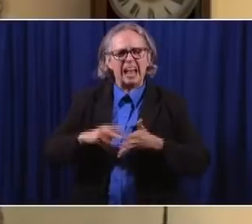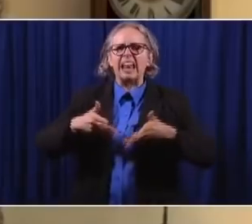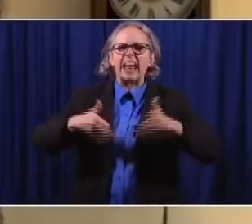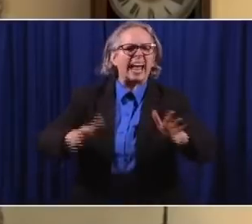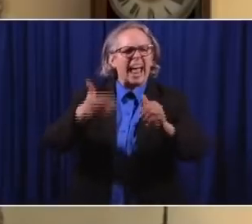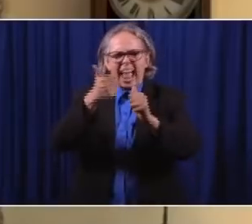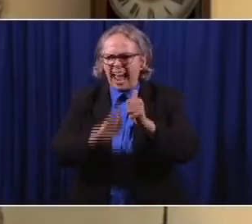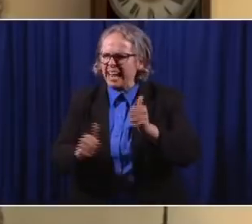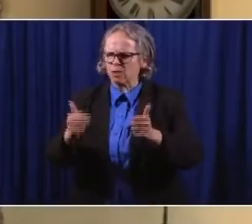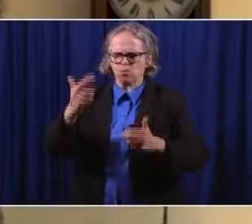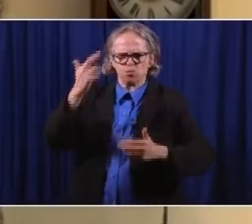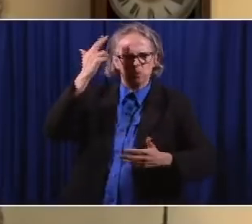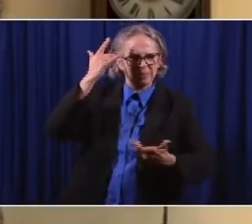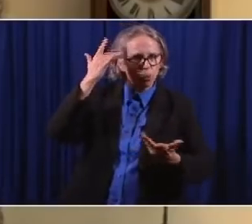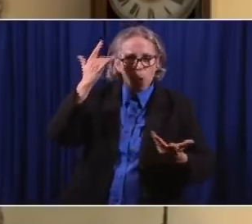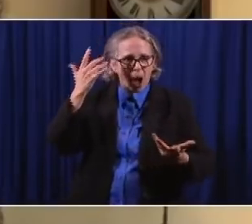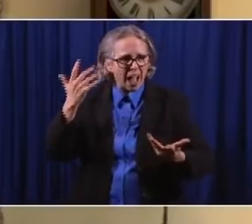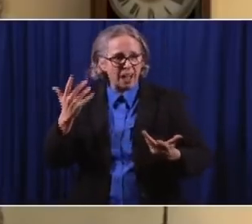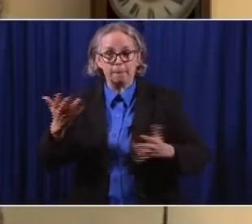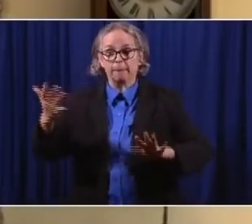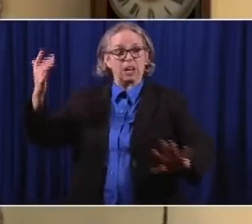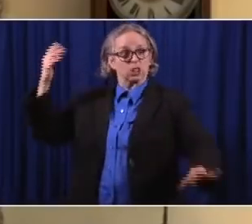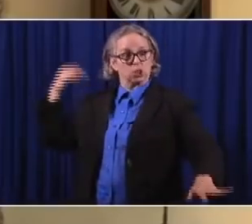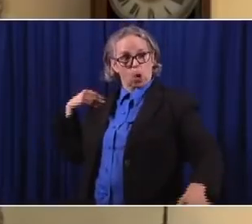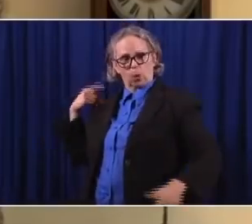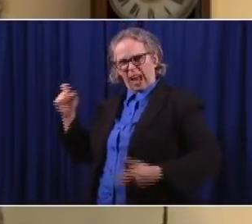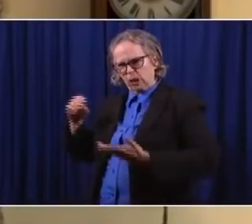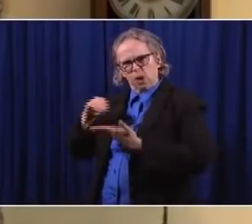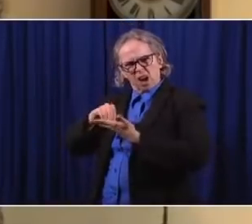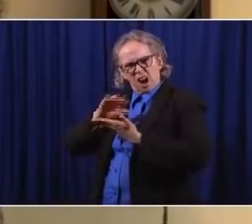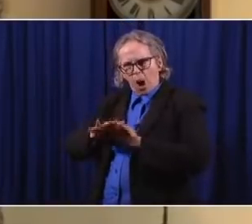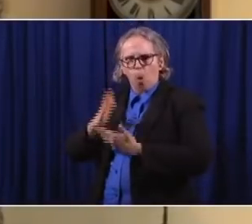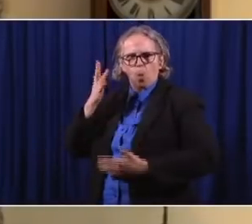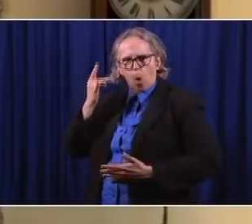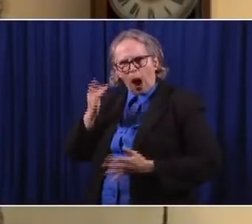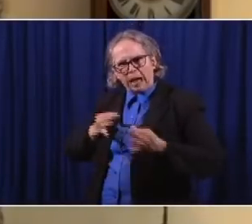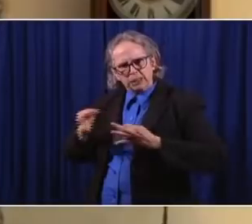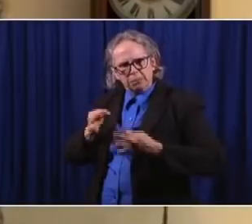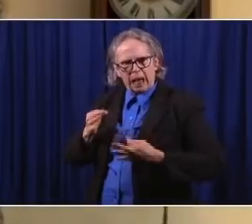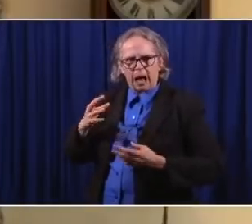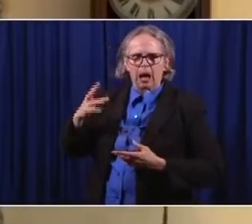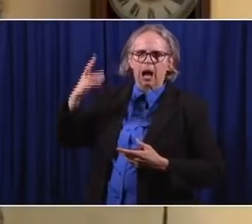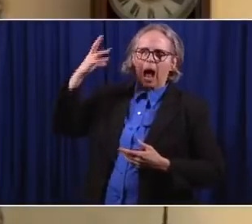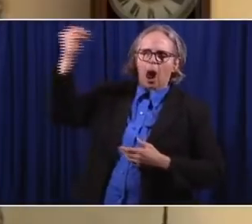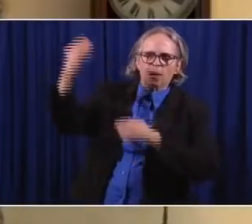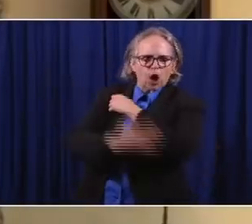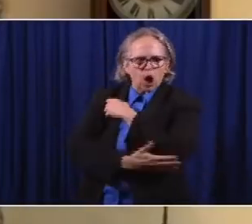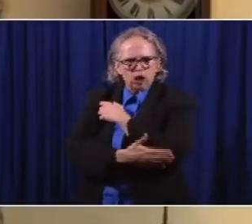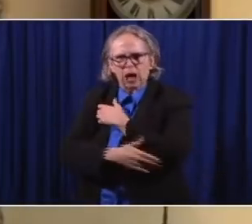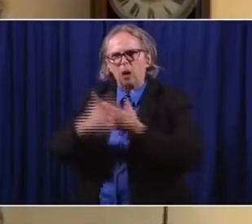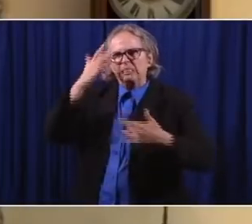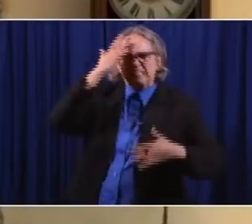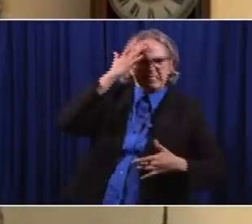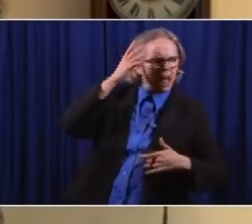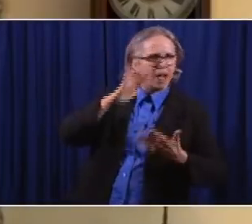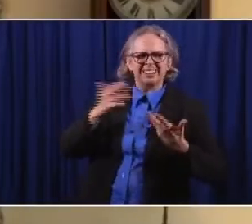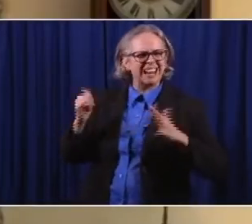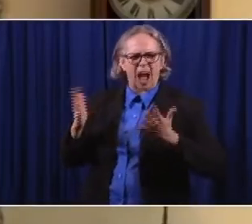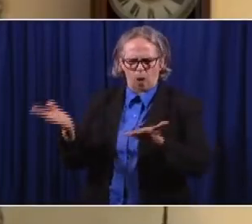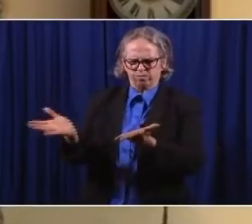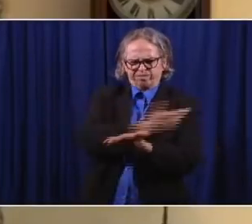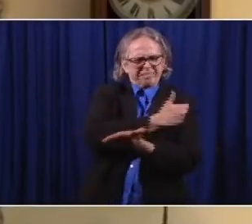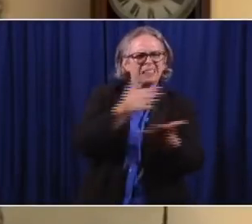started voting many years ago, you had to have a reason. You were going to be gone or you're sick or something. Today, you don't have to have a reason. You have